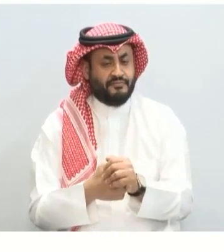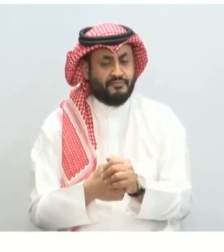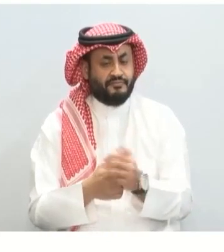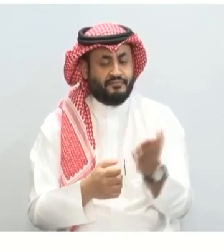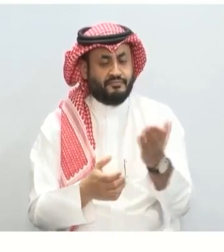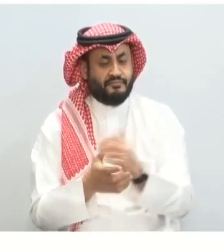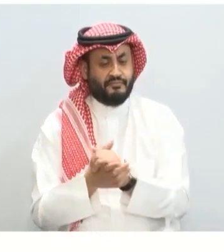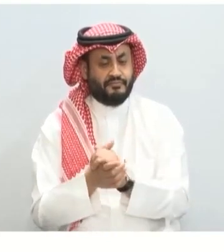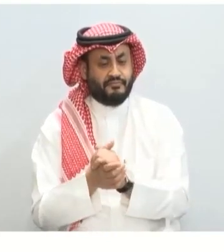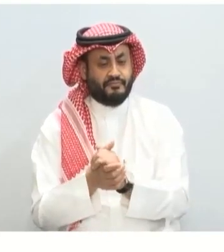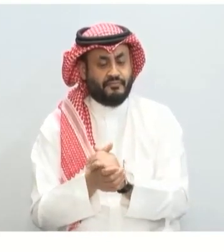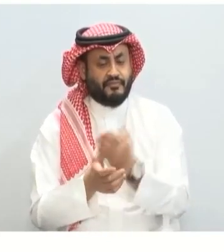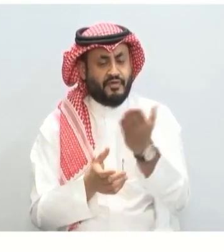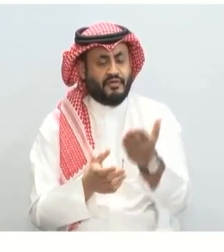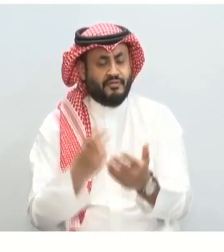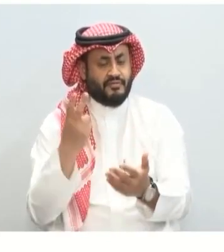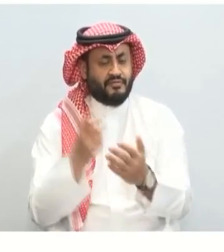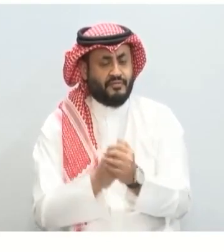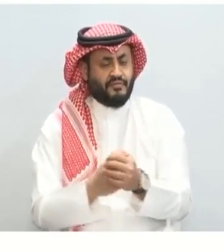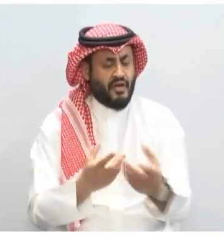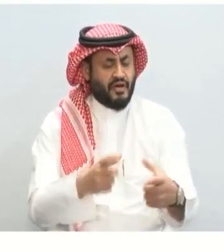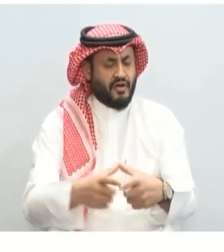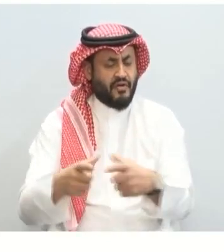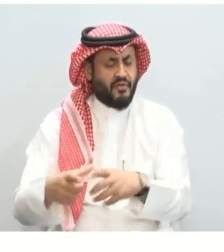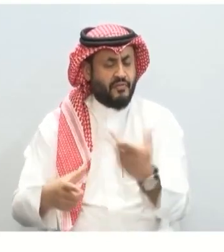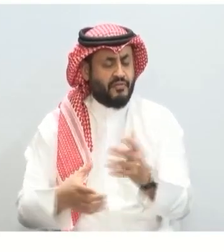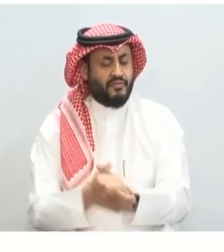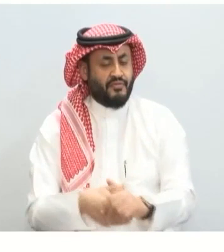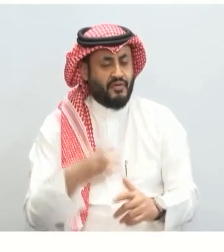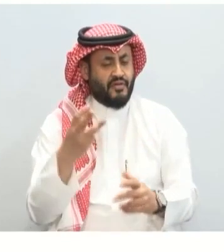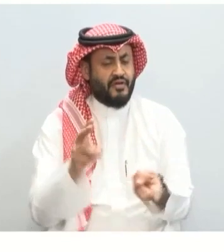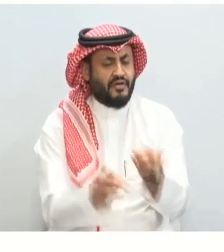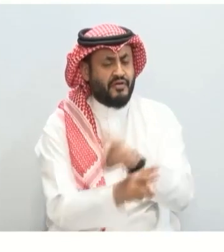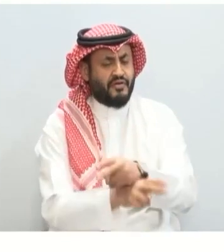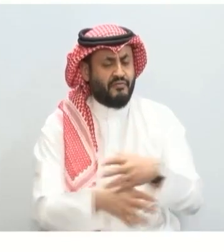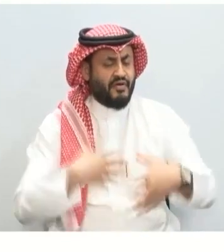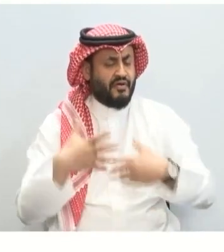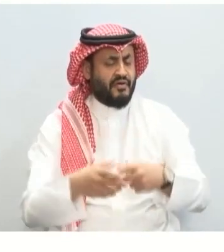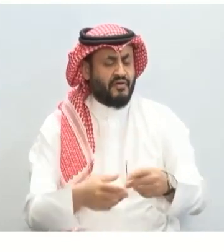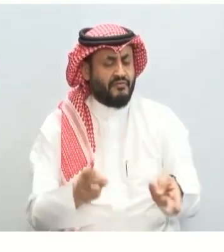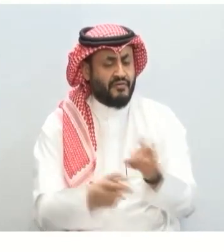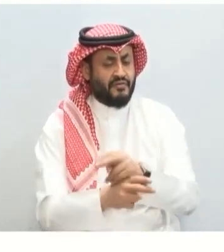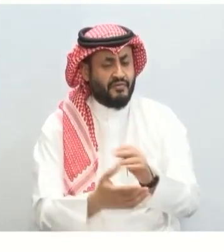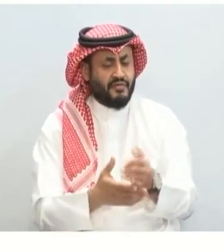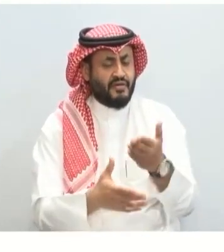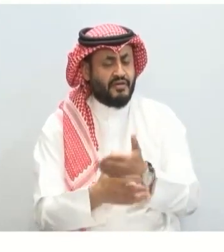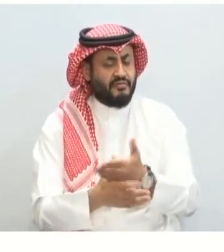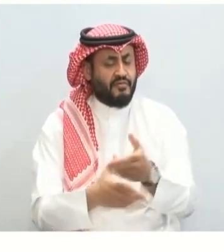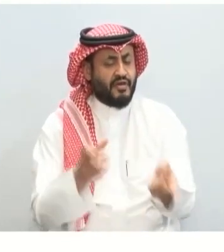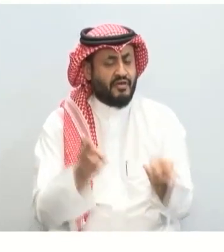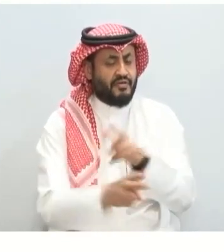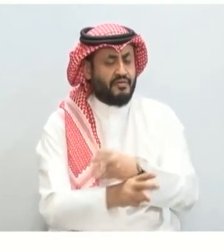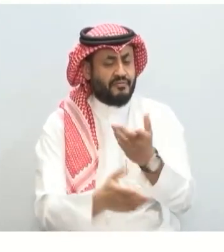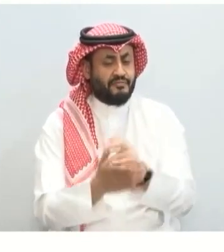What foods did Fadwa prepare? What change of attitude does Nawal have? What causes